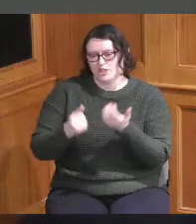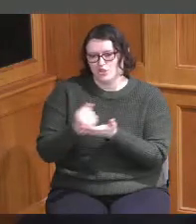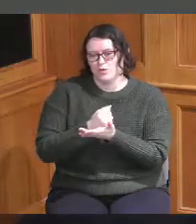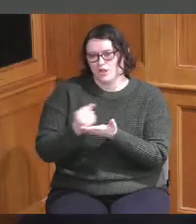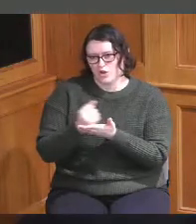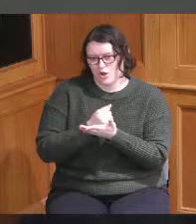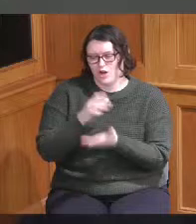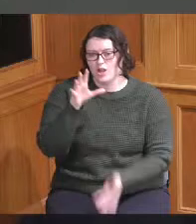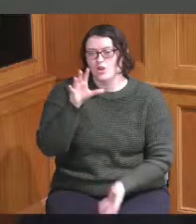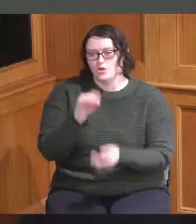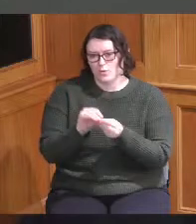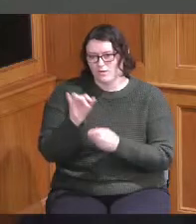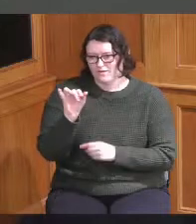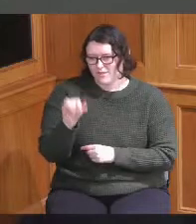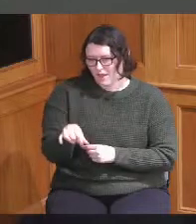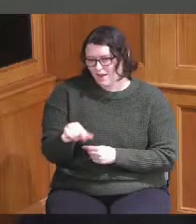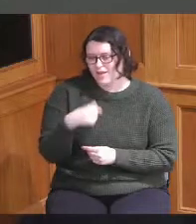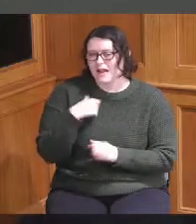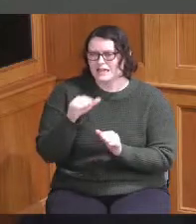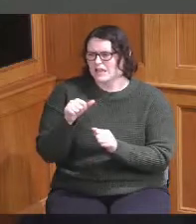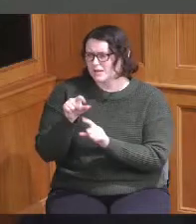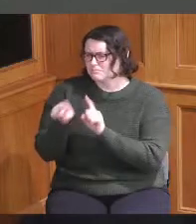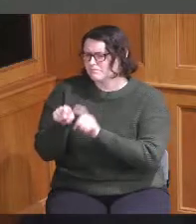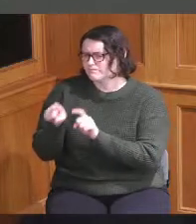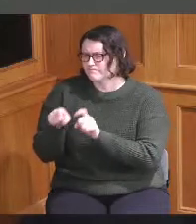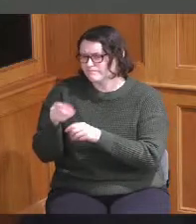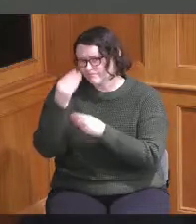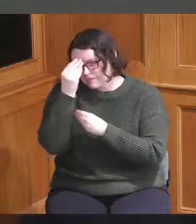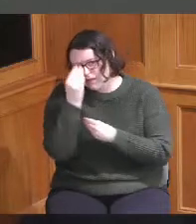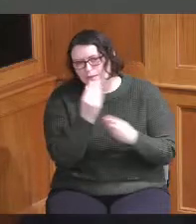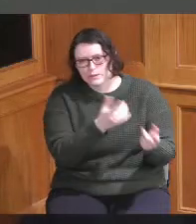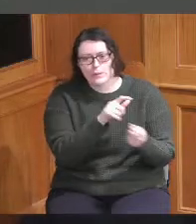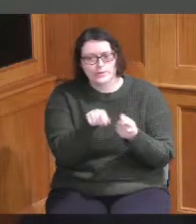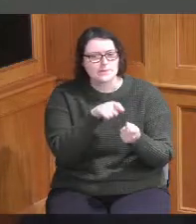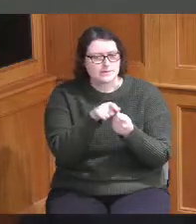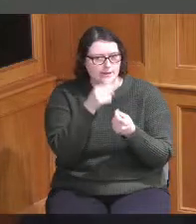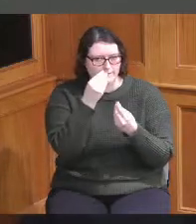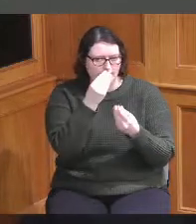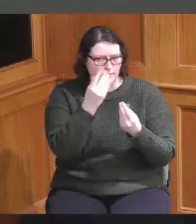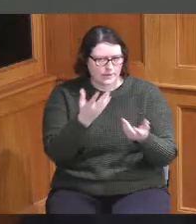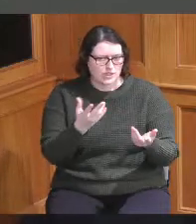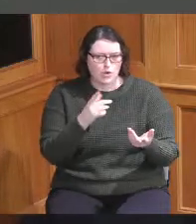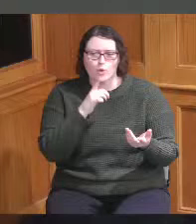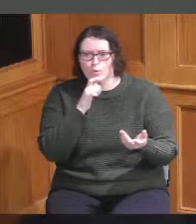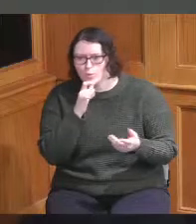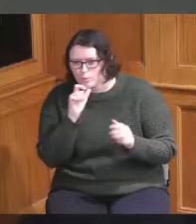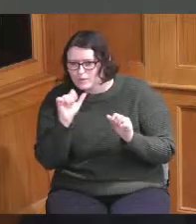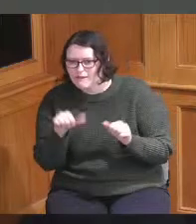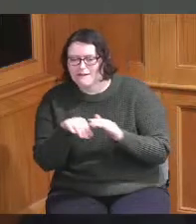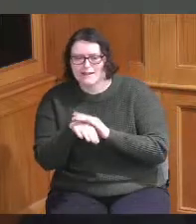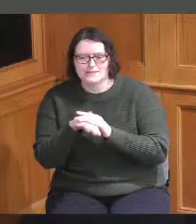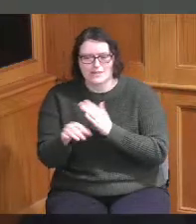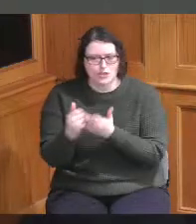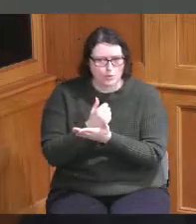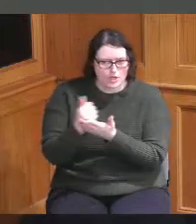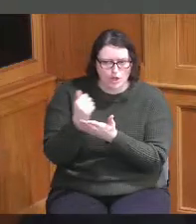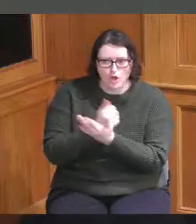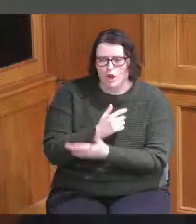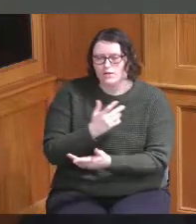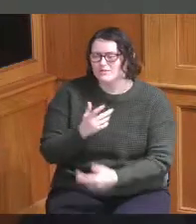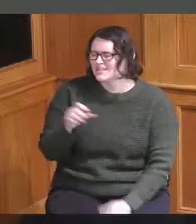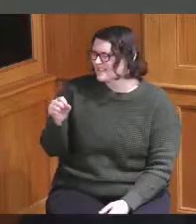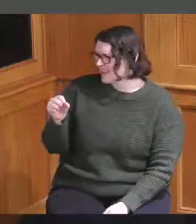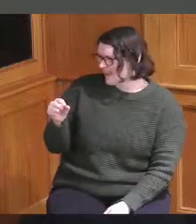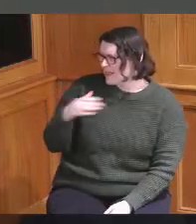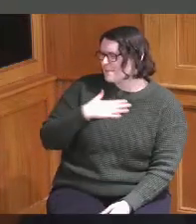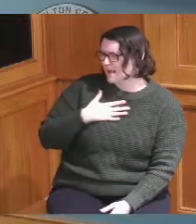the total of that. But I can follow up to get some specific information for you in terms of who has access to them in the department. Yeah, that's